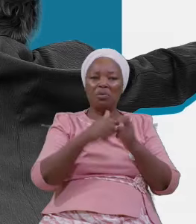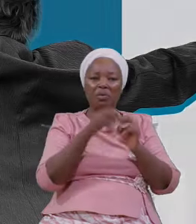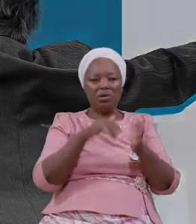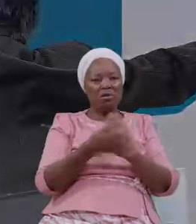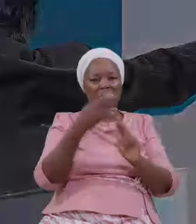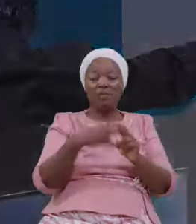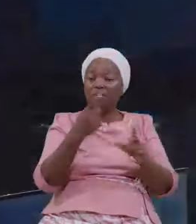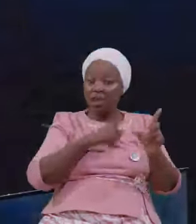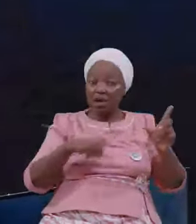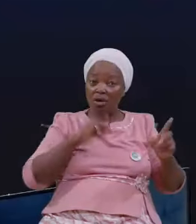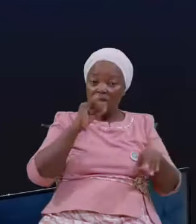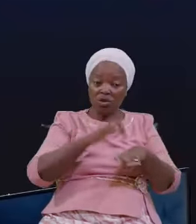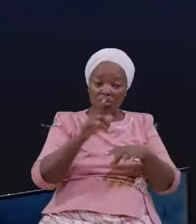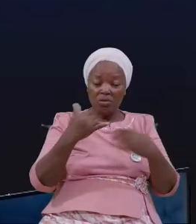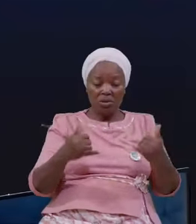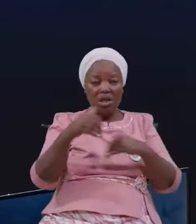you tonight.